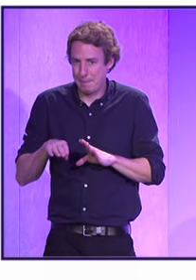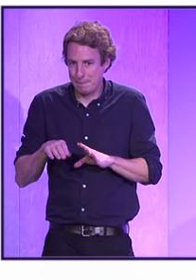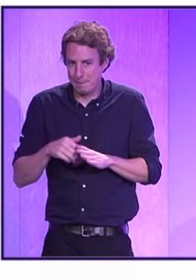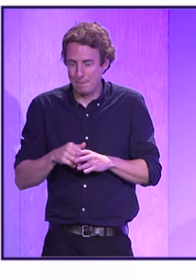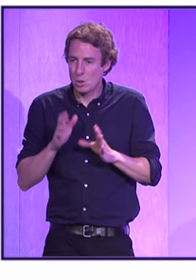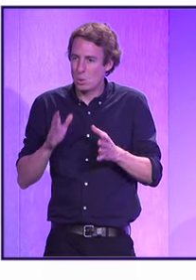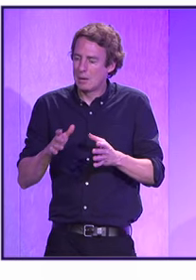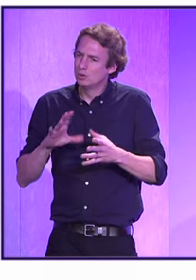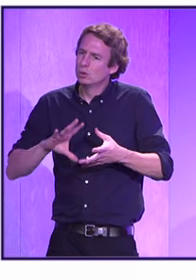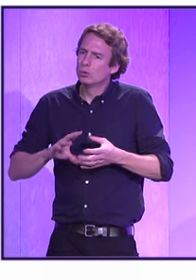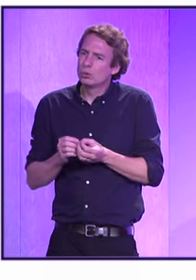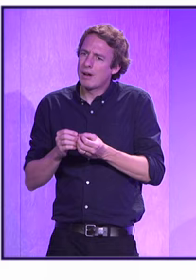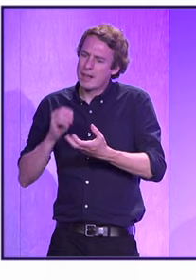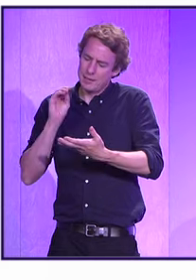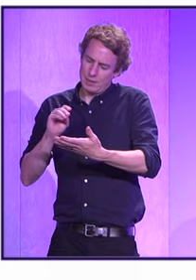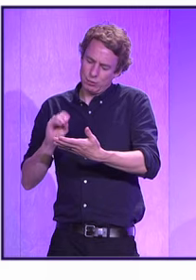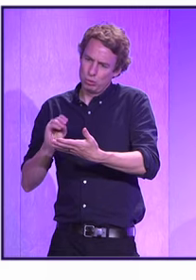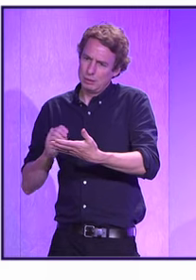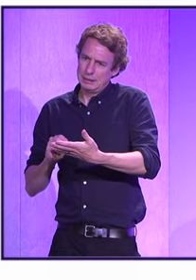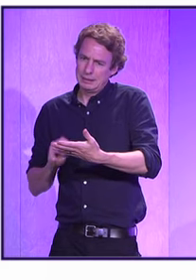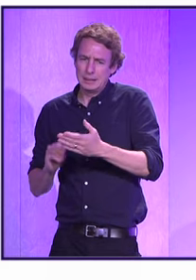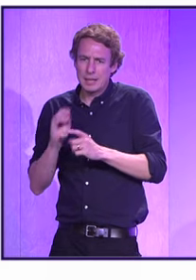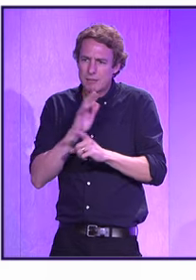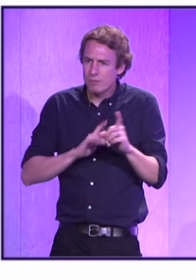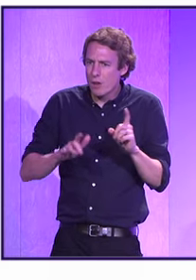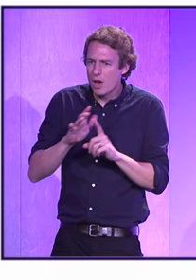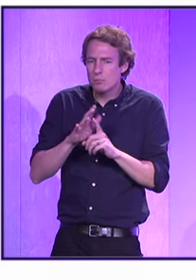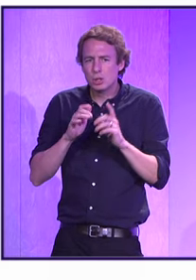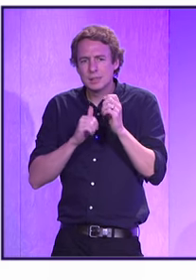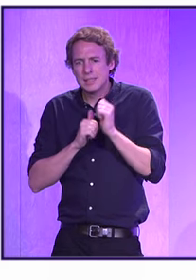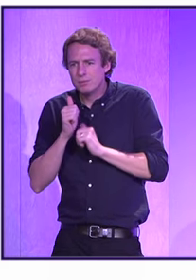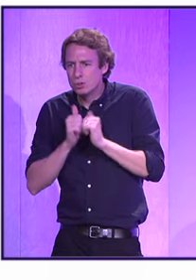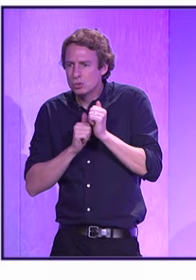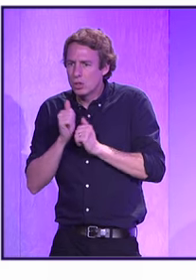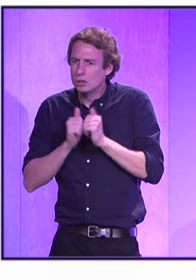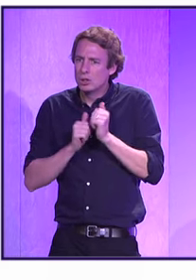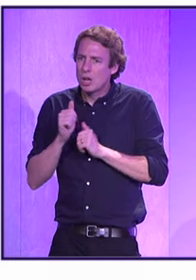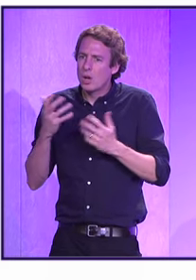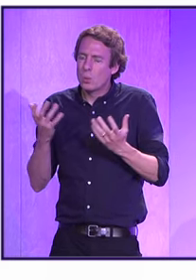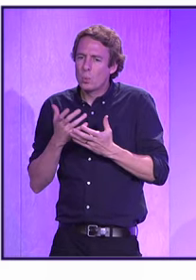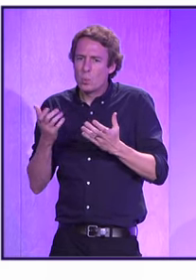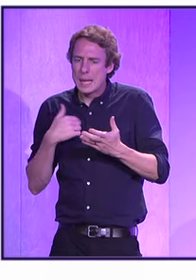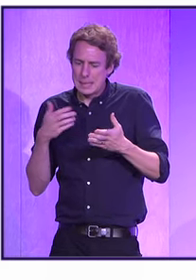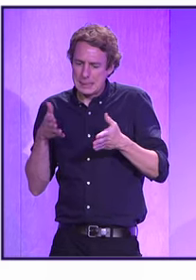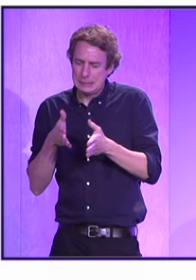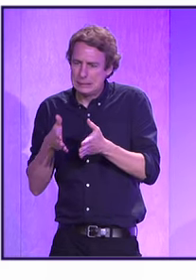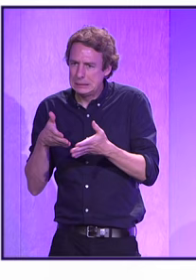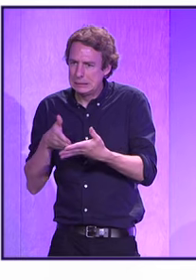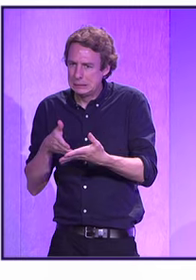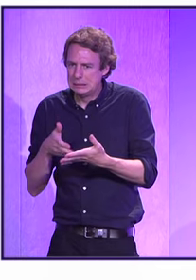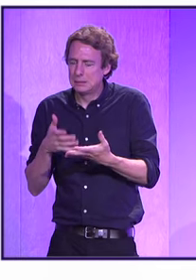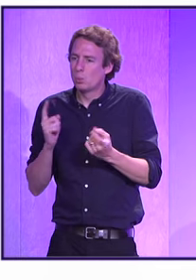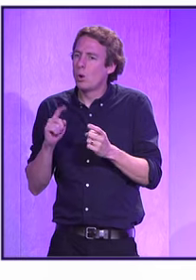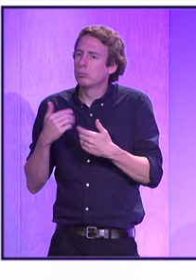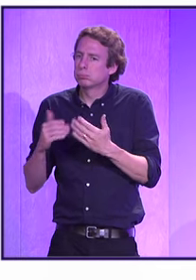transformation. You know, so we need to start by making an inventory of, you know, our environment, our infrastructure, identifying